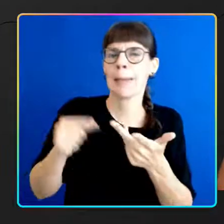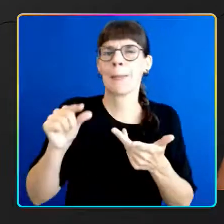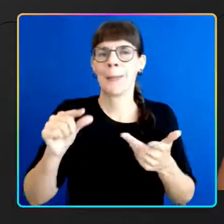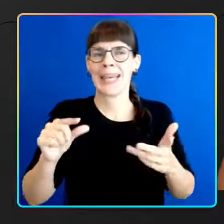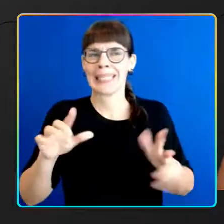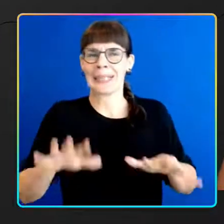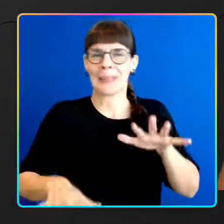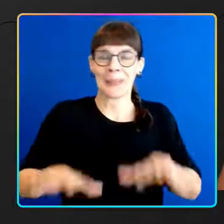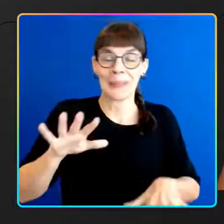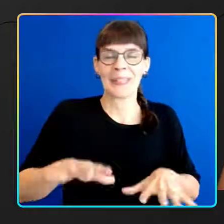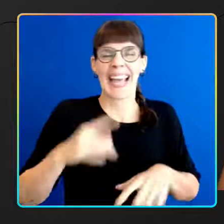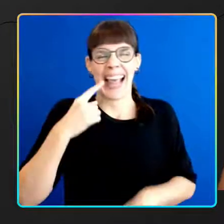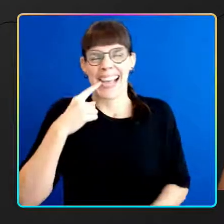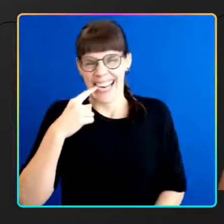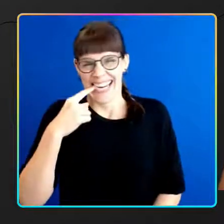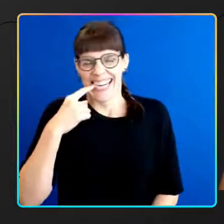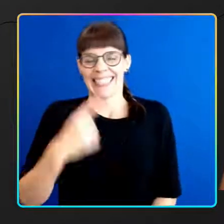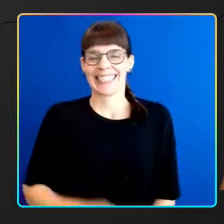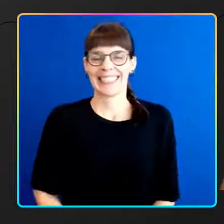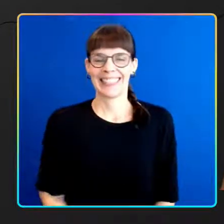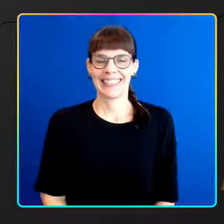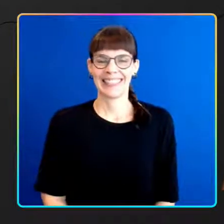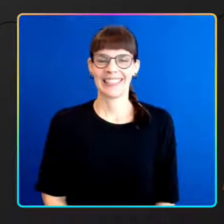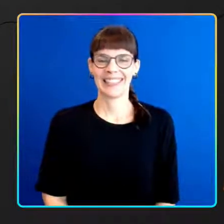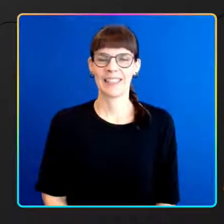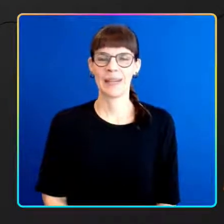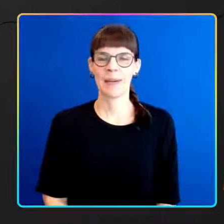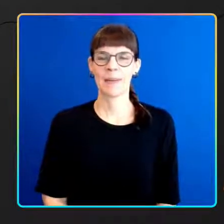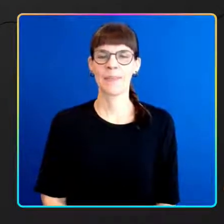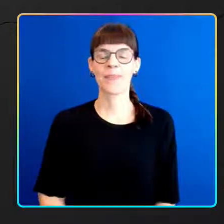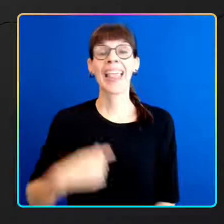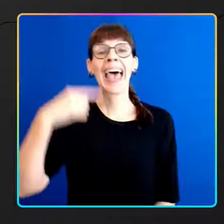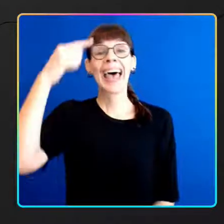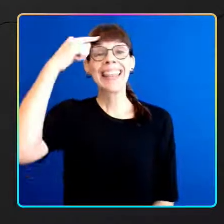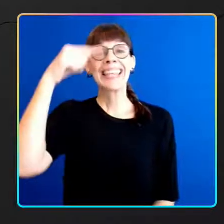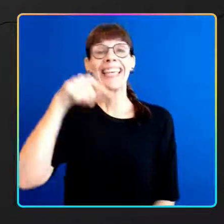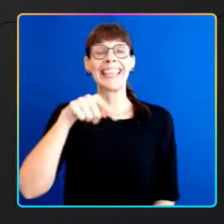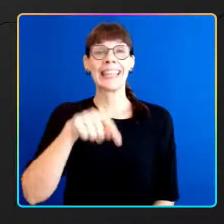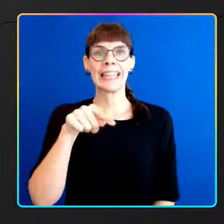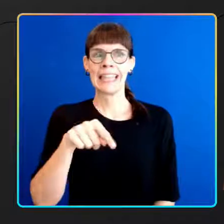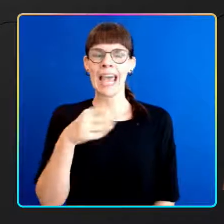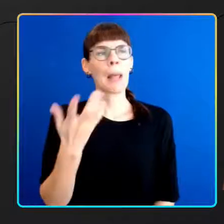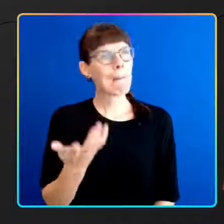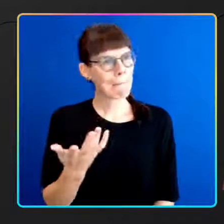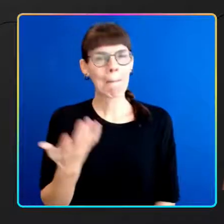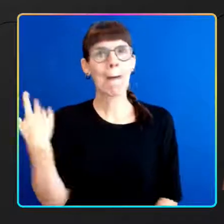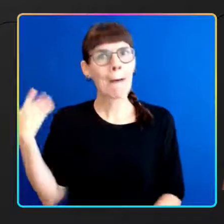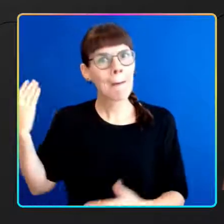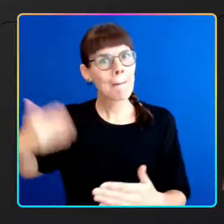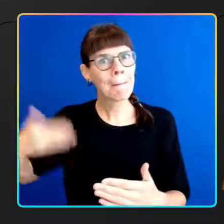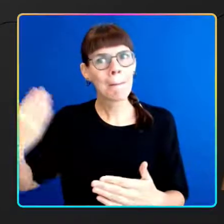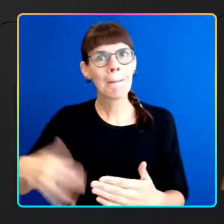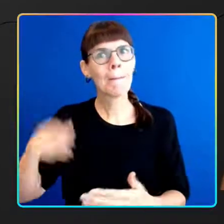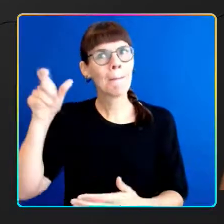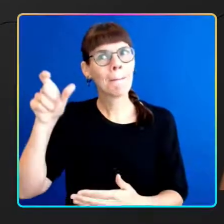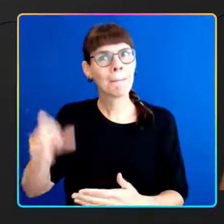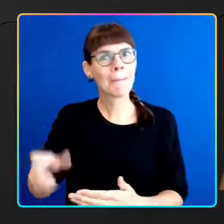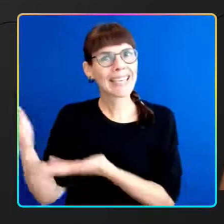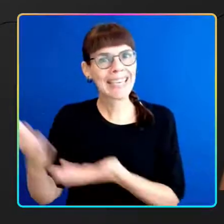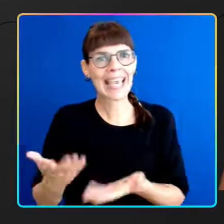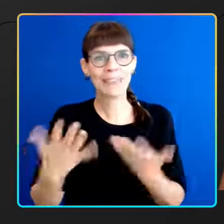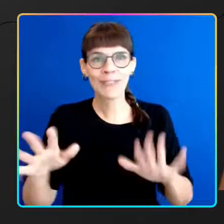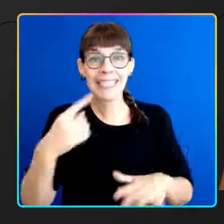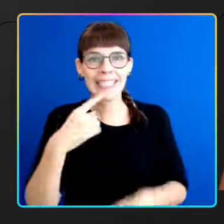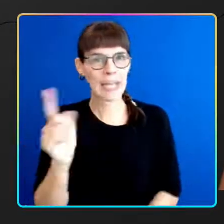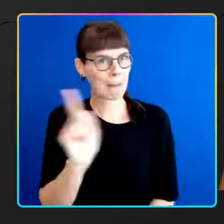Excellent. I don't think we ever heard the data part in the show yet. No, I was going to say, but it shows kind